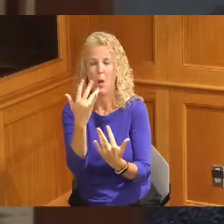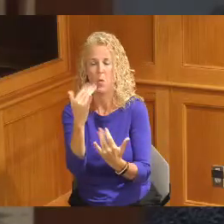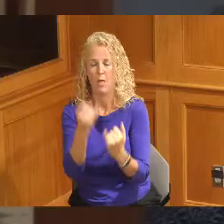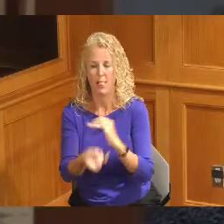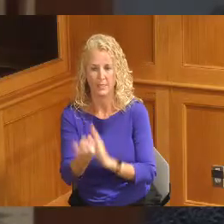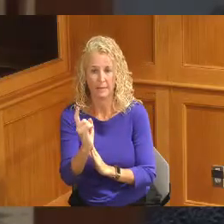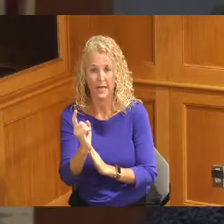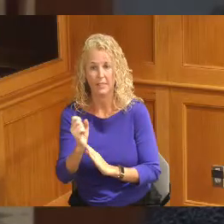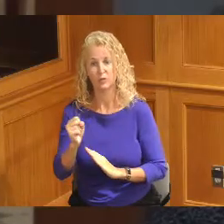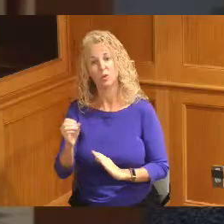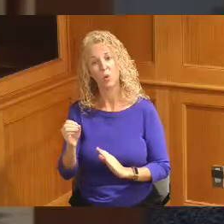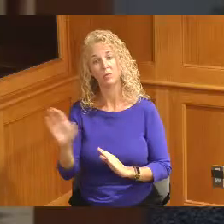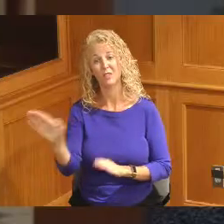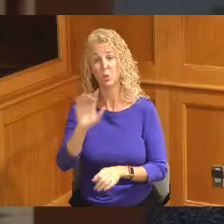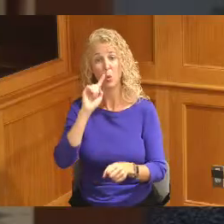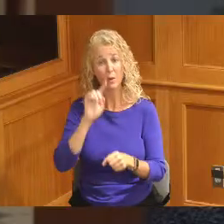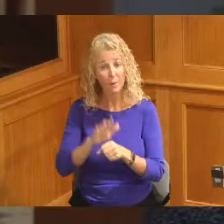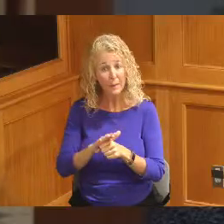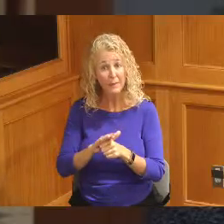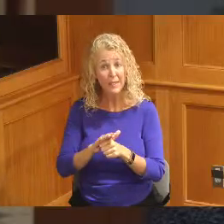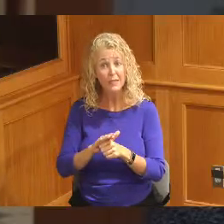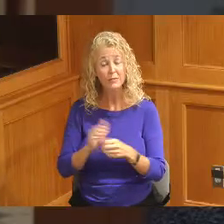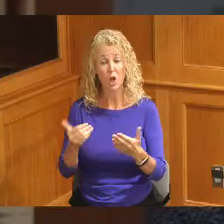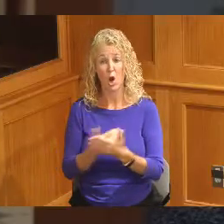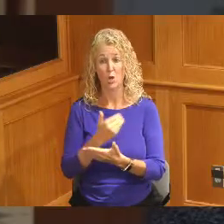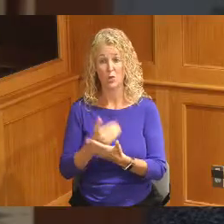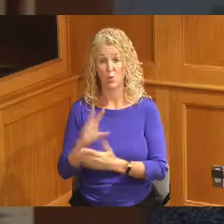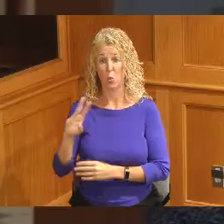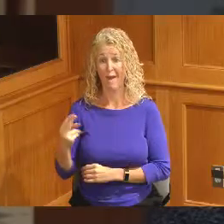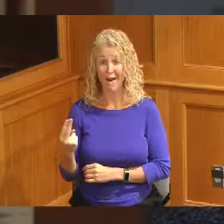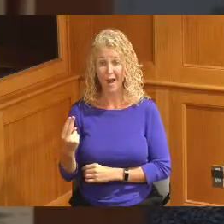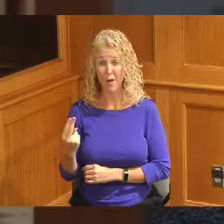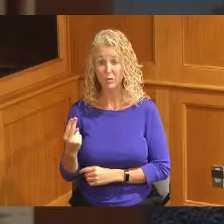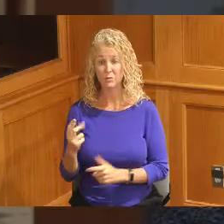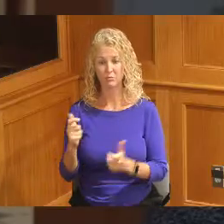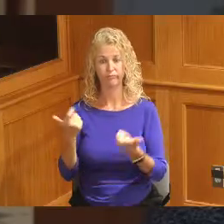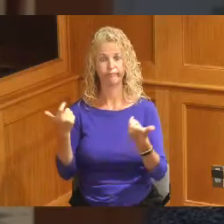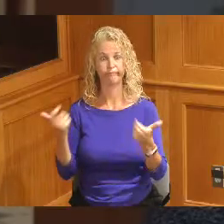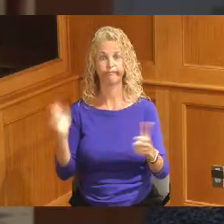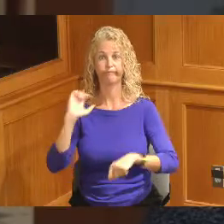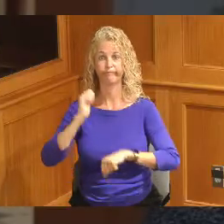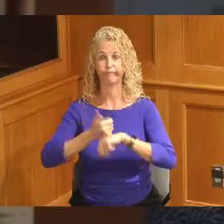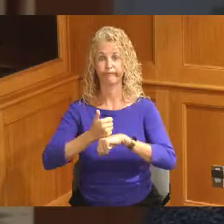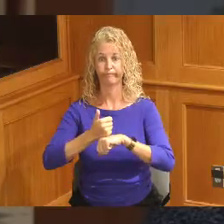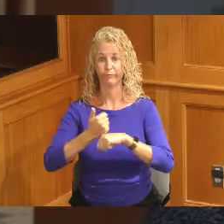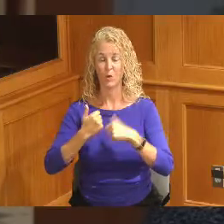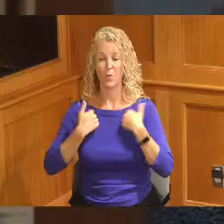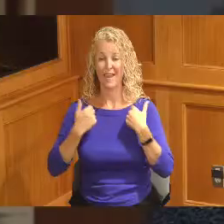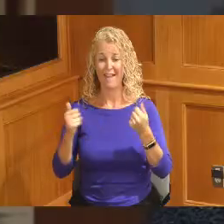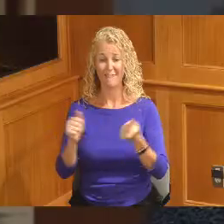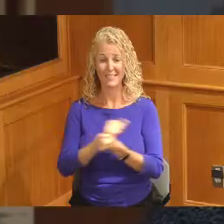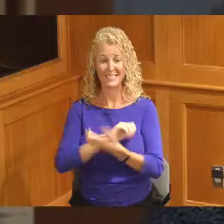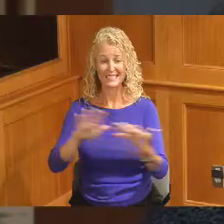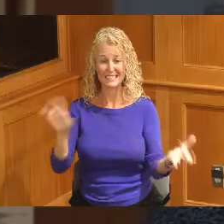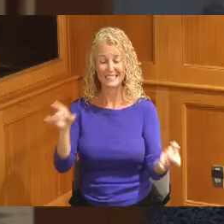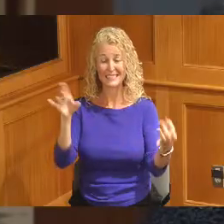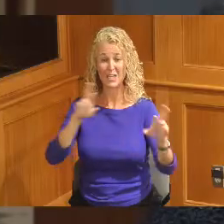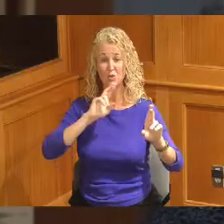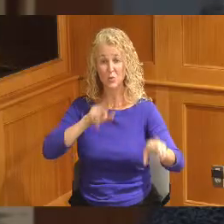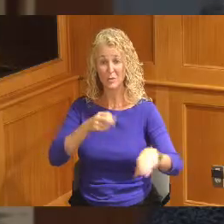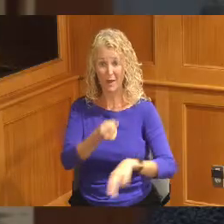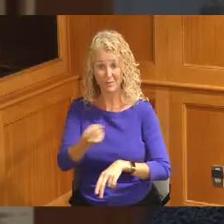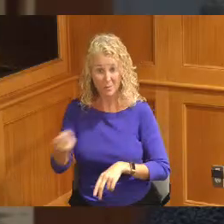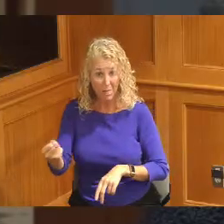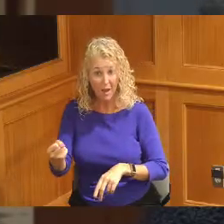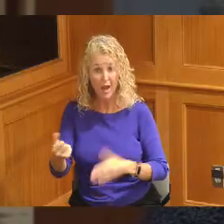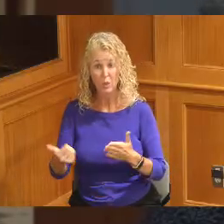of the Board of County Commissioners, our new public safety warehouse, where we house disaster response supplies and equipment, to the